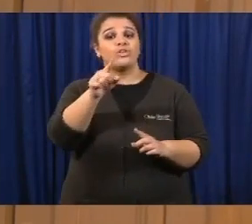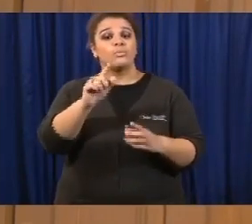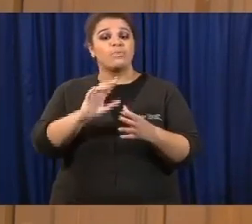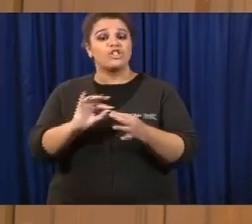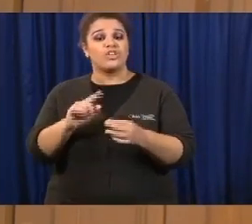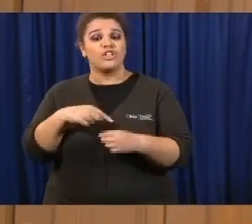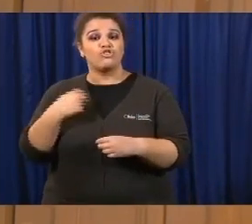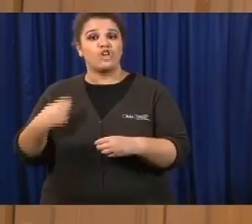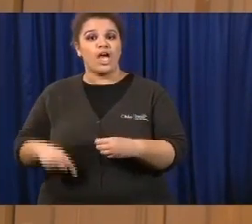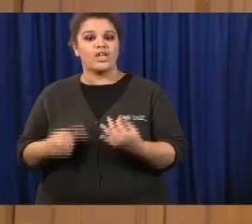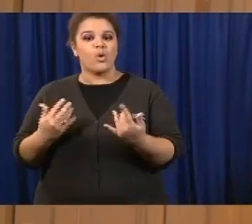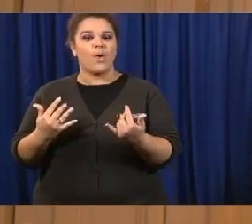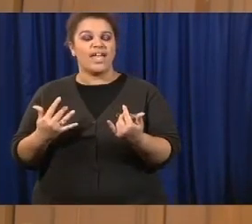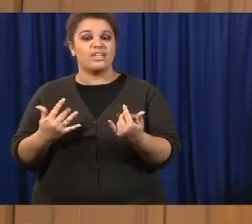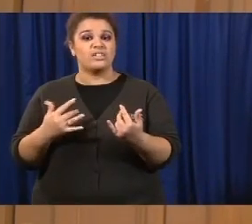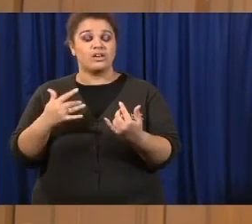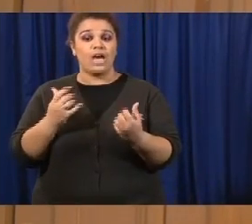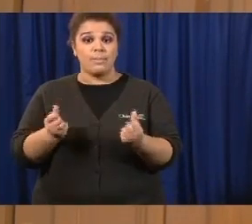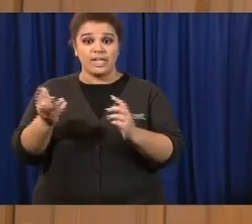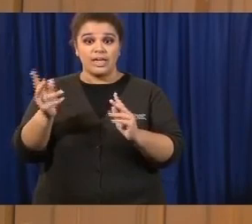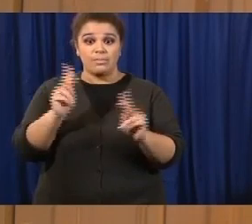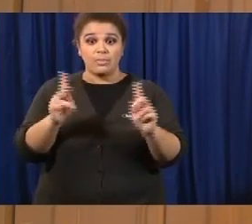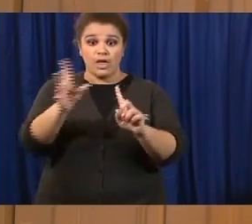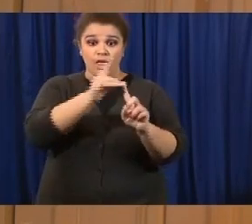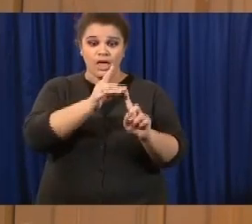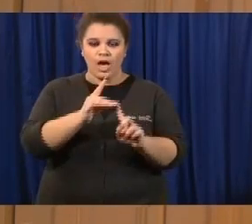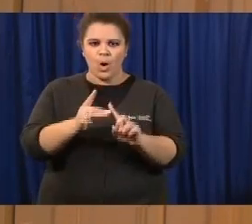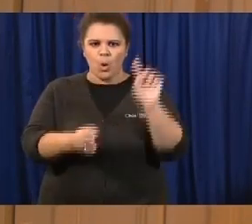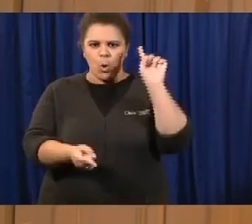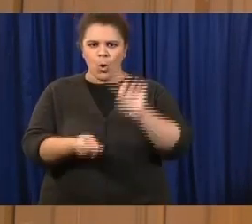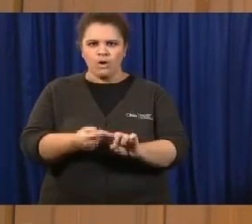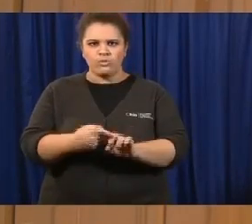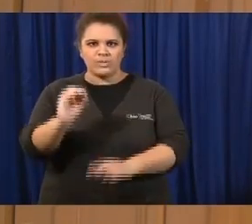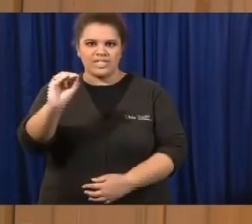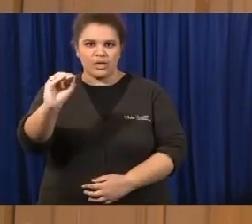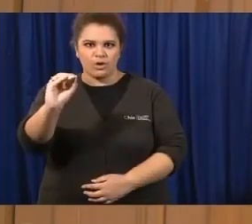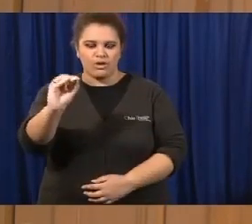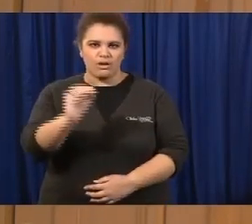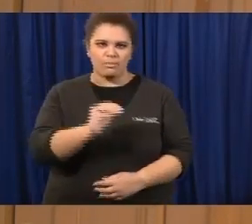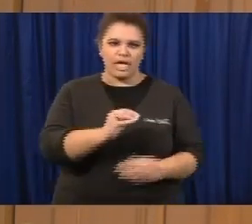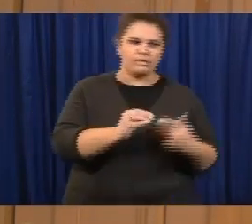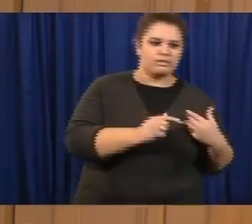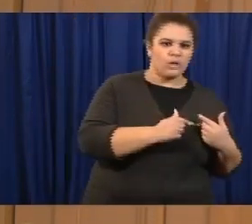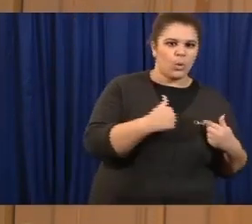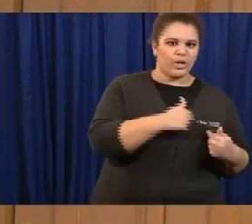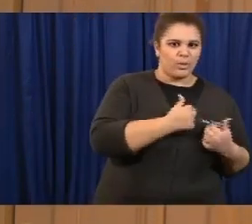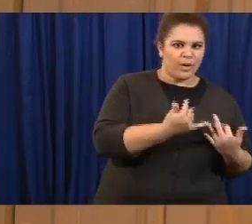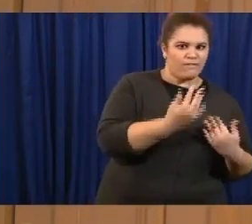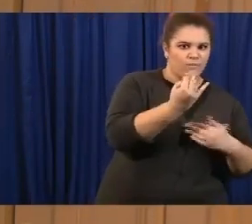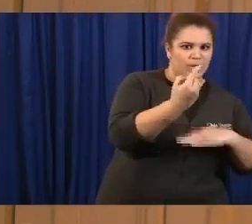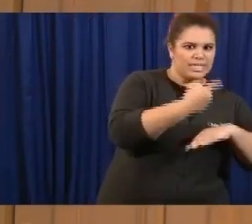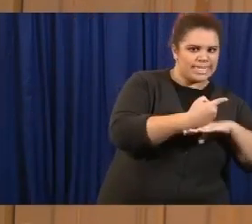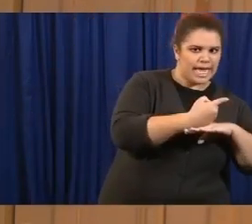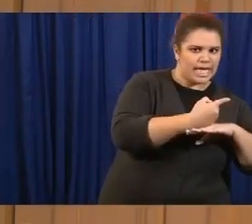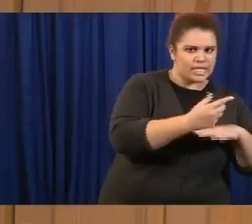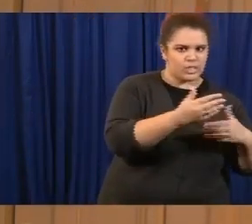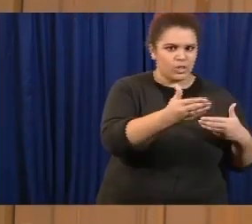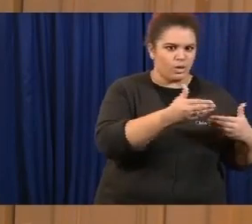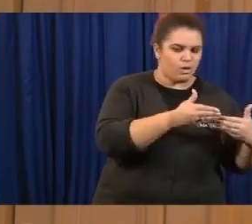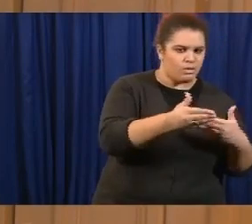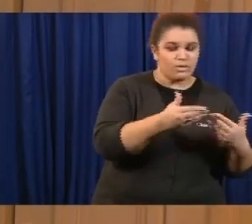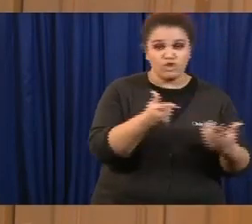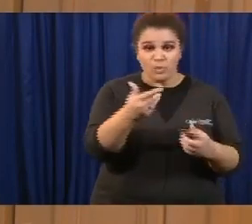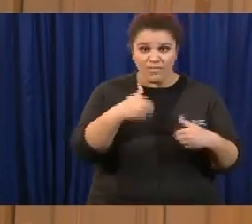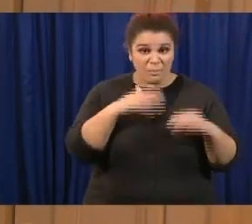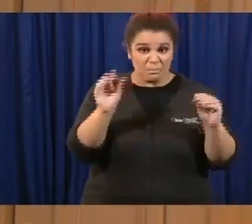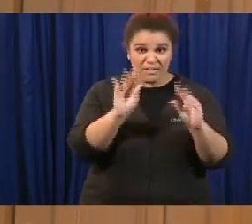give us an idea of what you're looking for? Is there a magic number? Right. So we're all looking for magic numbers. How much PPE do you need to